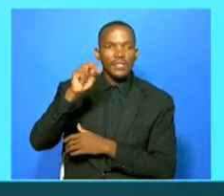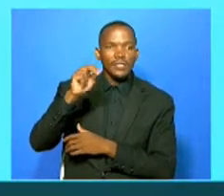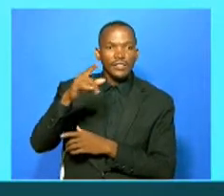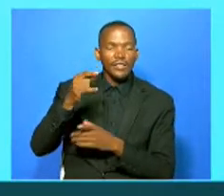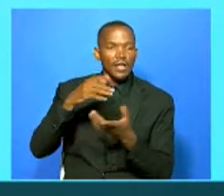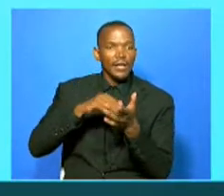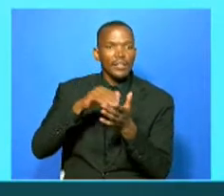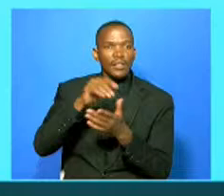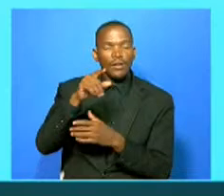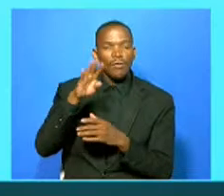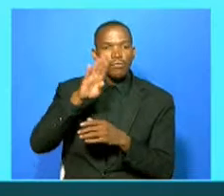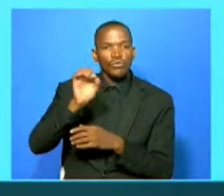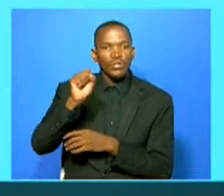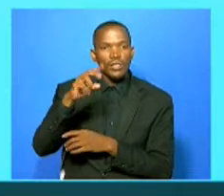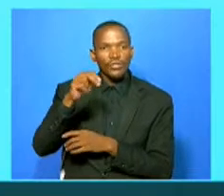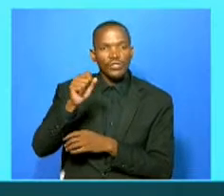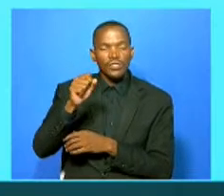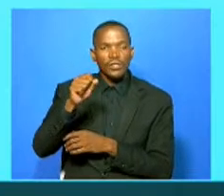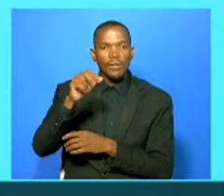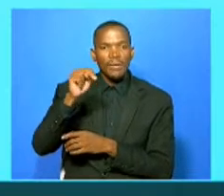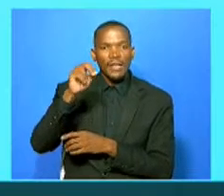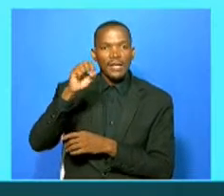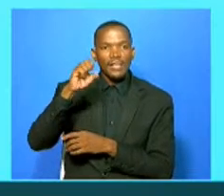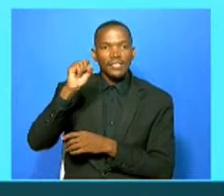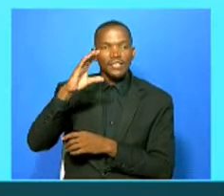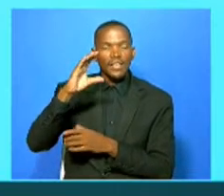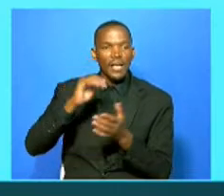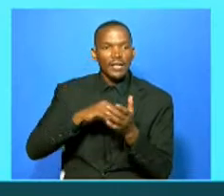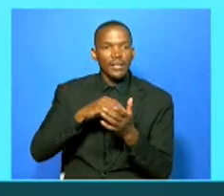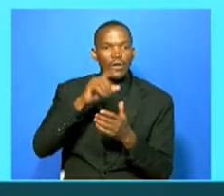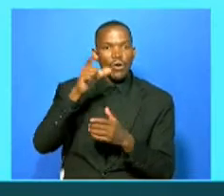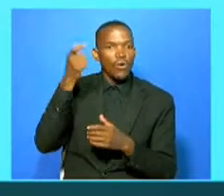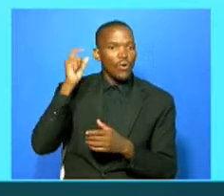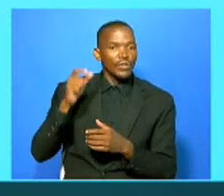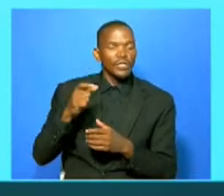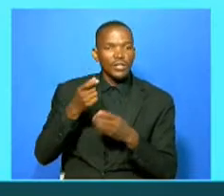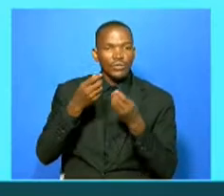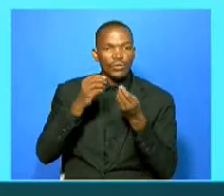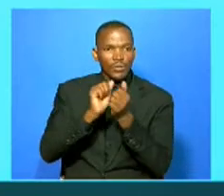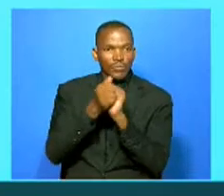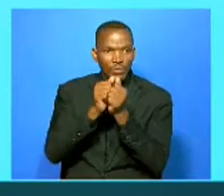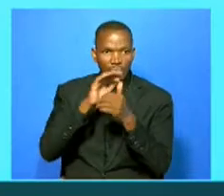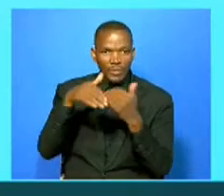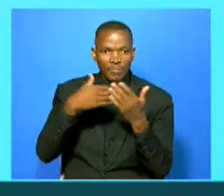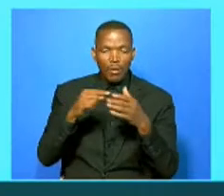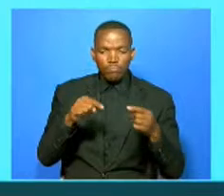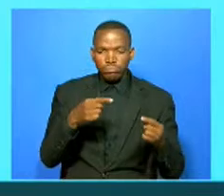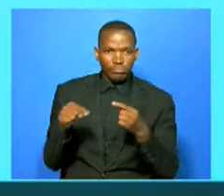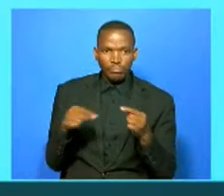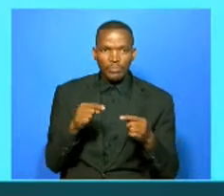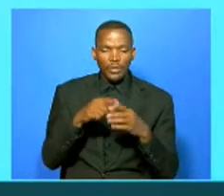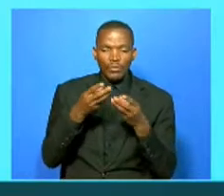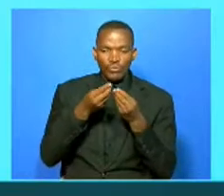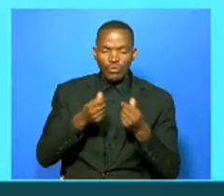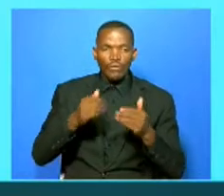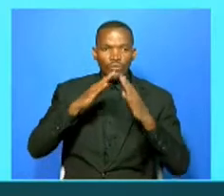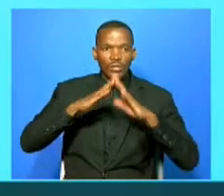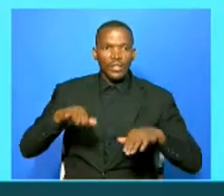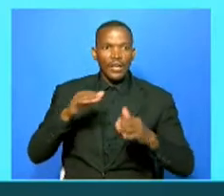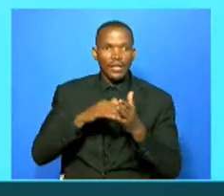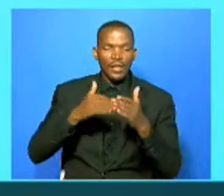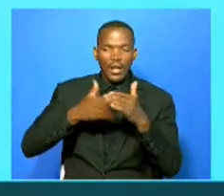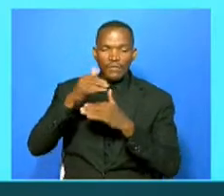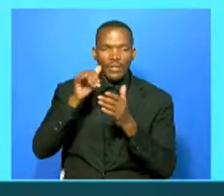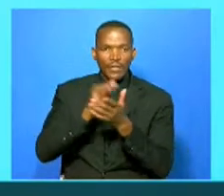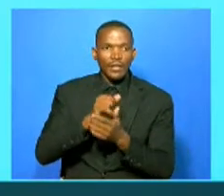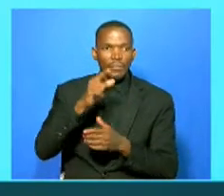Athletics Association ga mogo le Golden Door Sport Agency ba tswe ka tharabololo ya kwebetseno magareng ga bone tshokologong eno fa pele